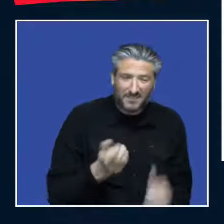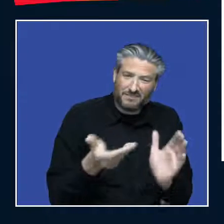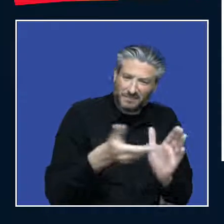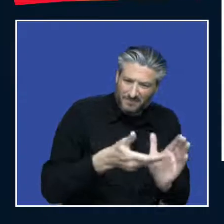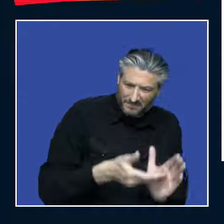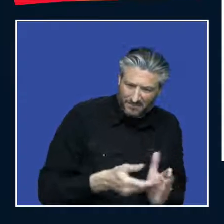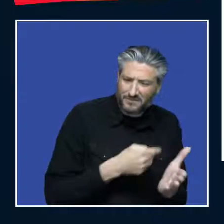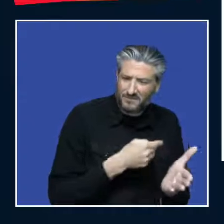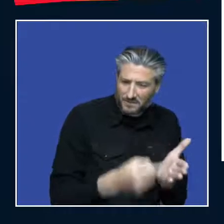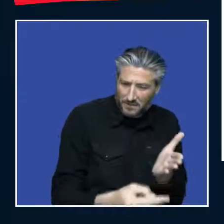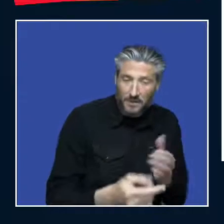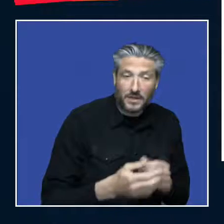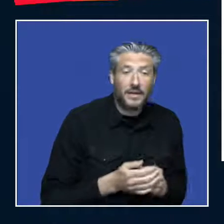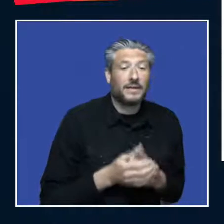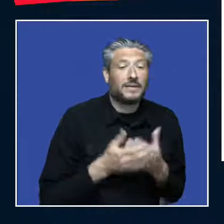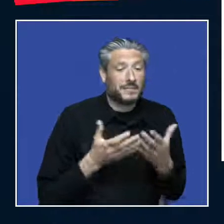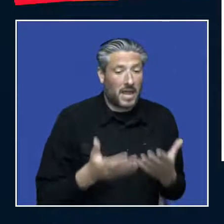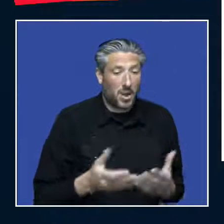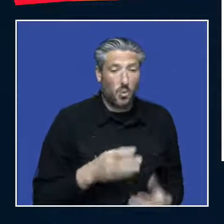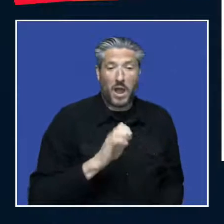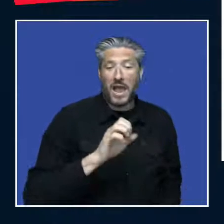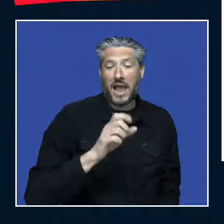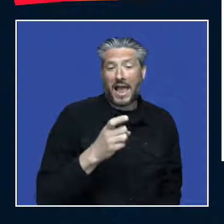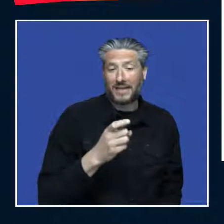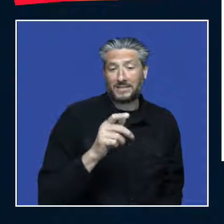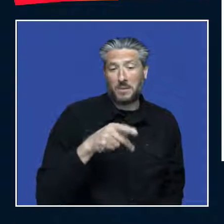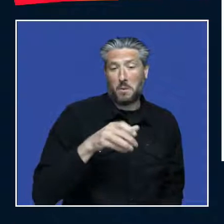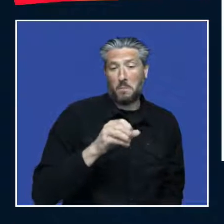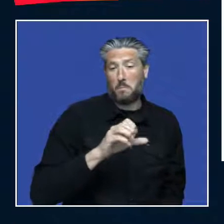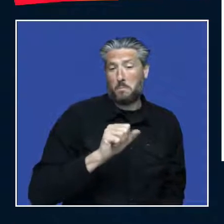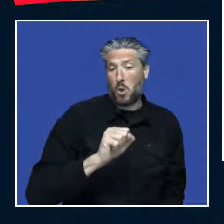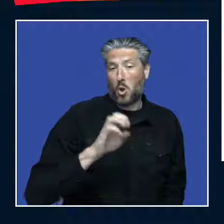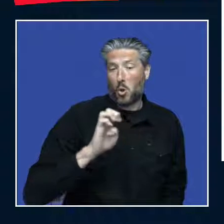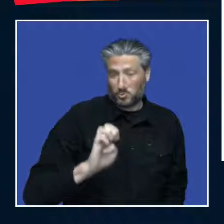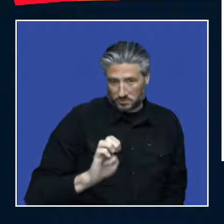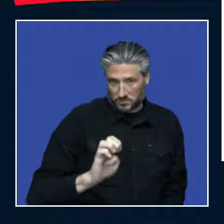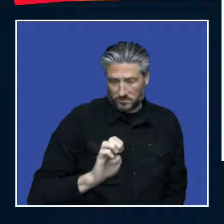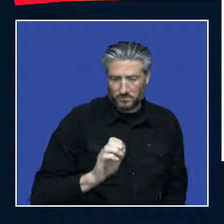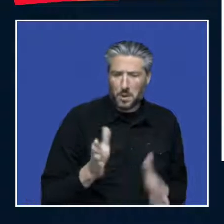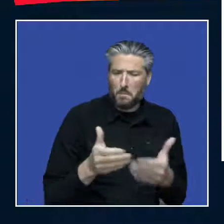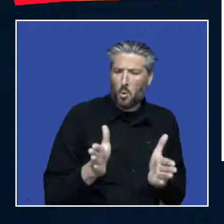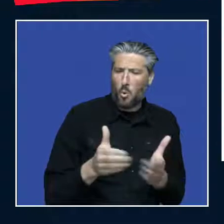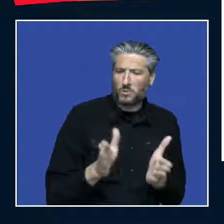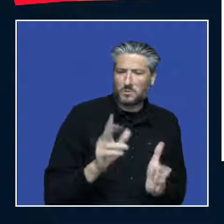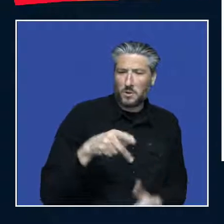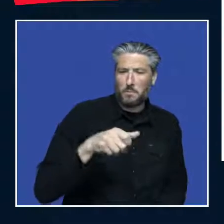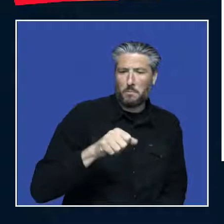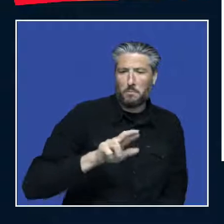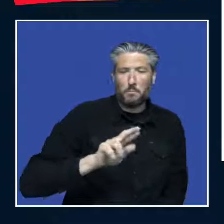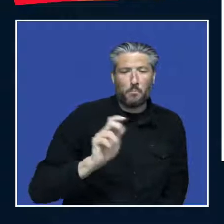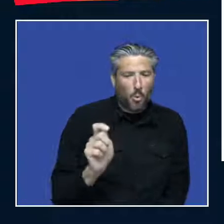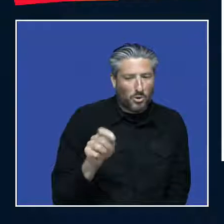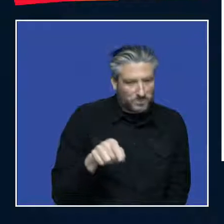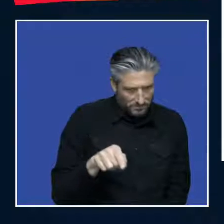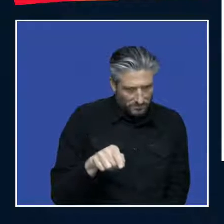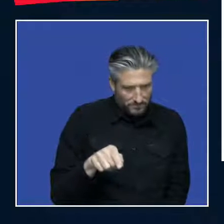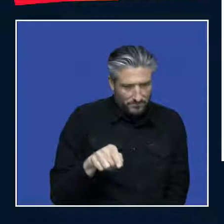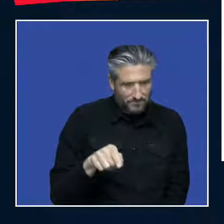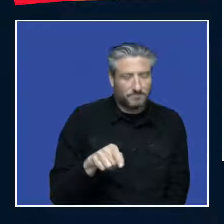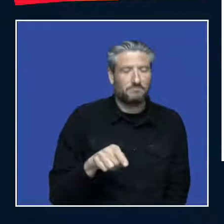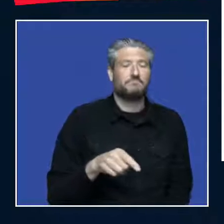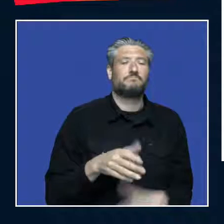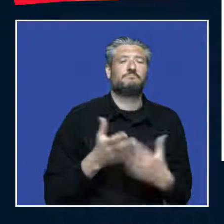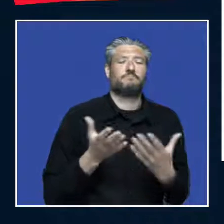And yeah, expose for ports. That's also very important. We'll use it many times. And yeah, and then I